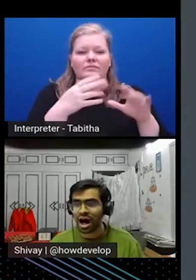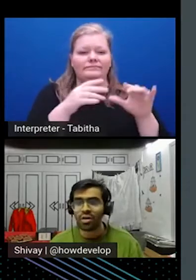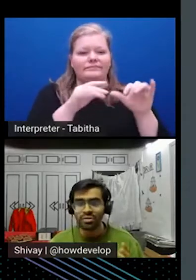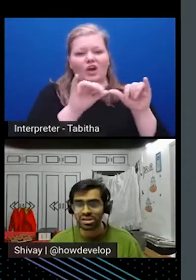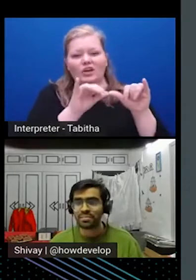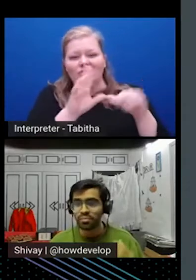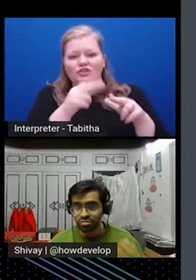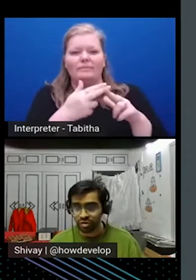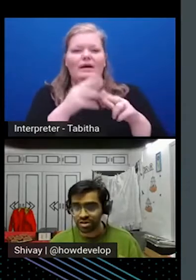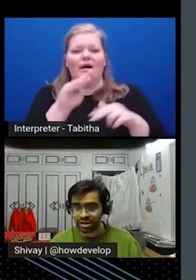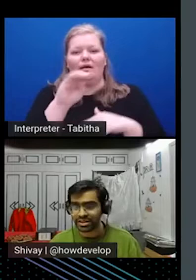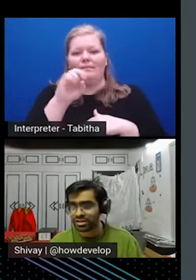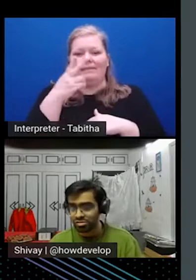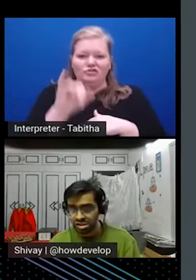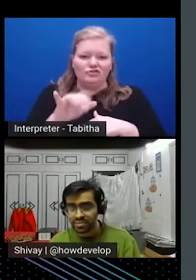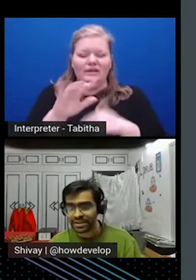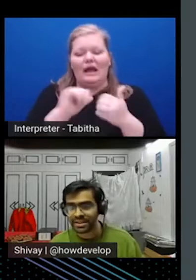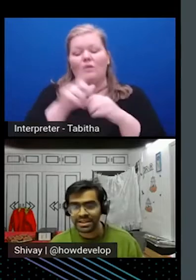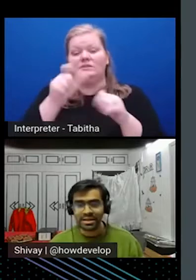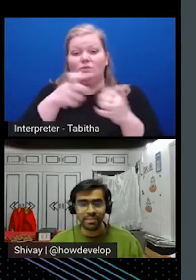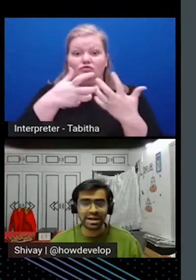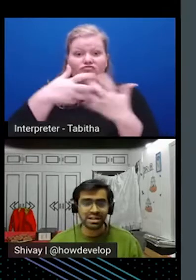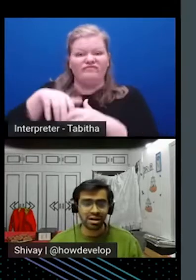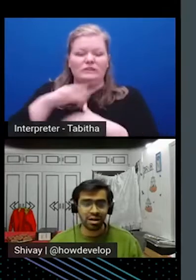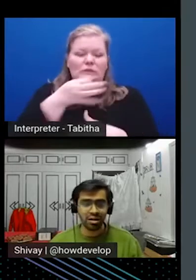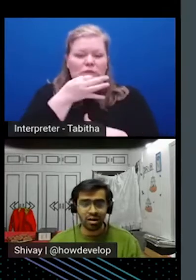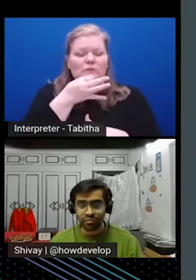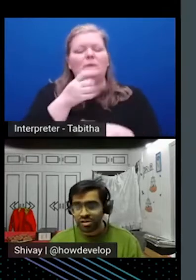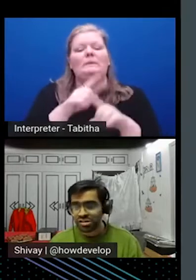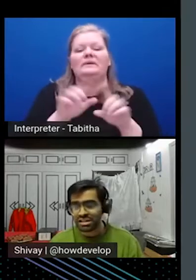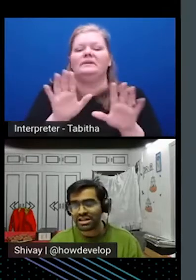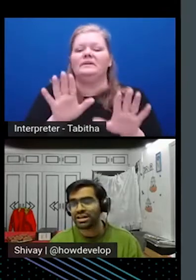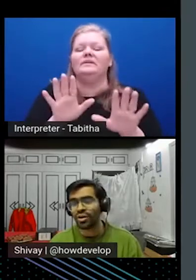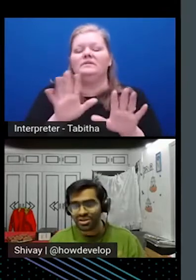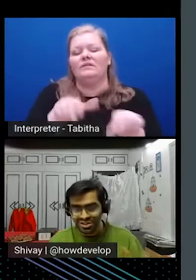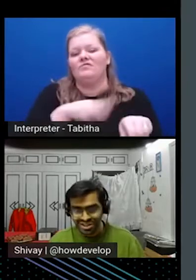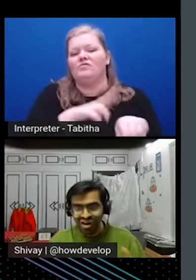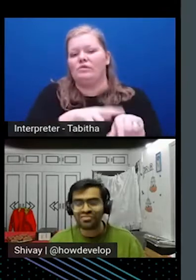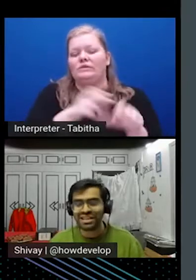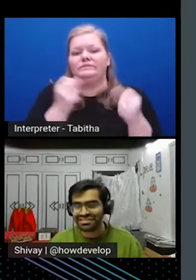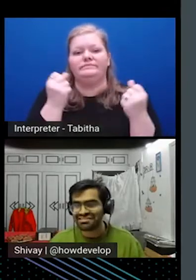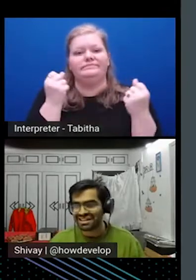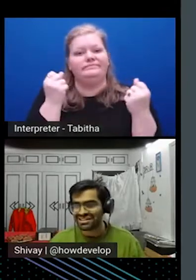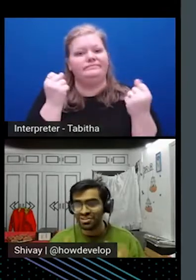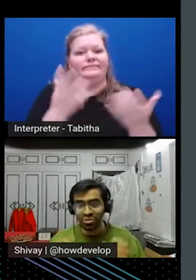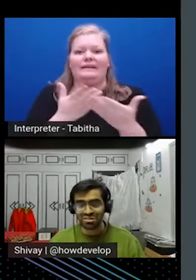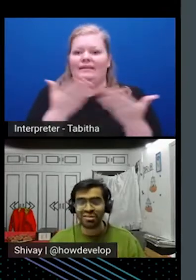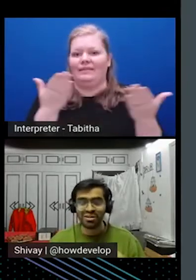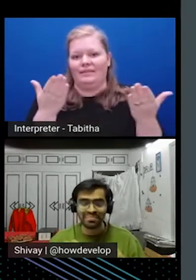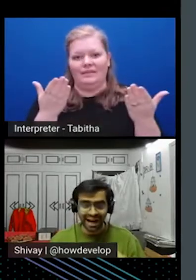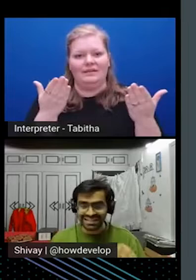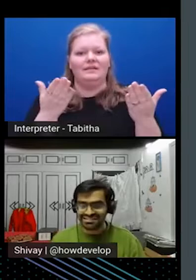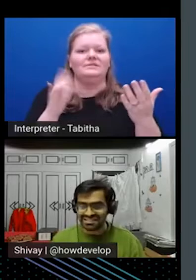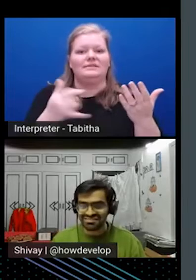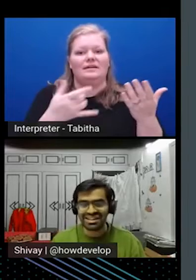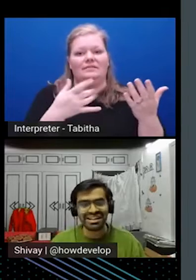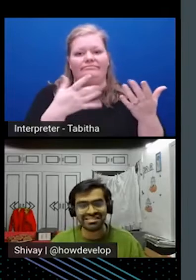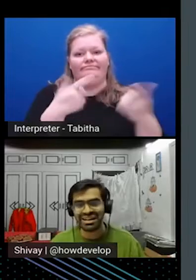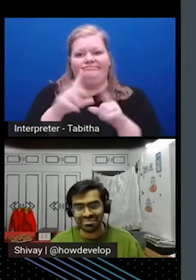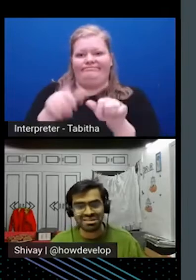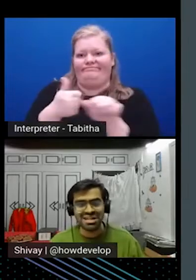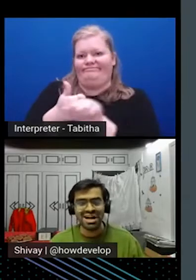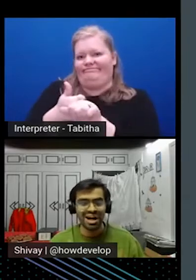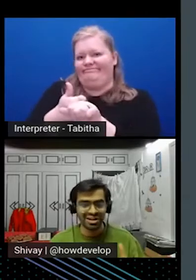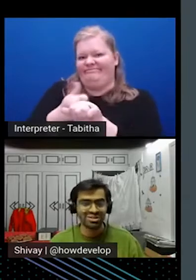Meshery and how it's supposed to work in just a bit. But of course, there are a lot of things that goes on behind the scenes when it